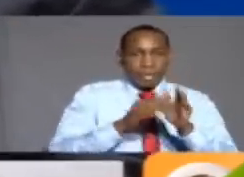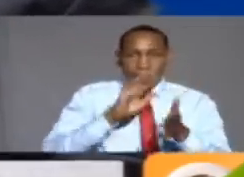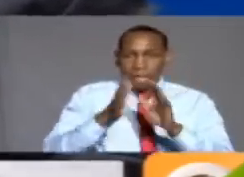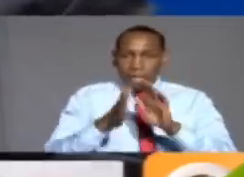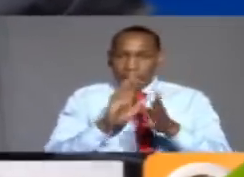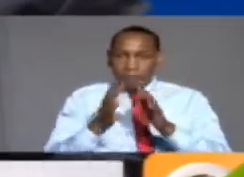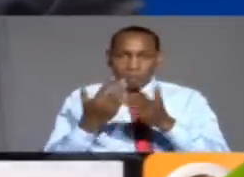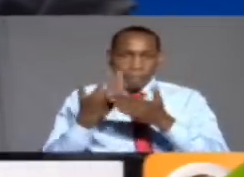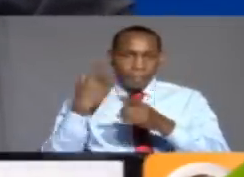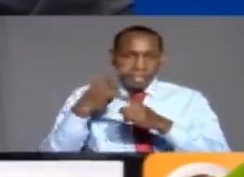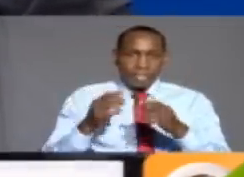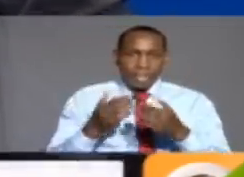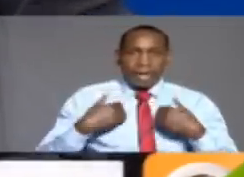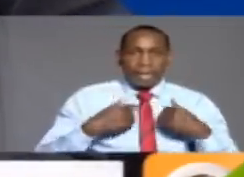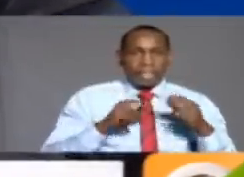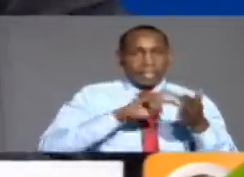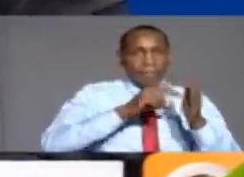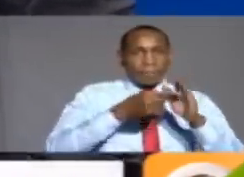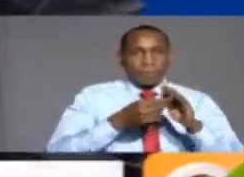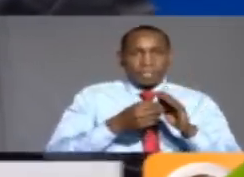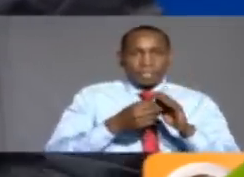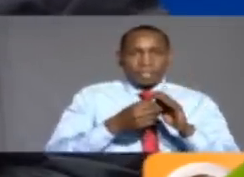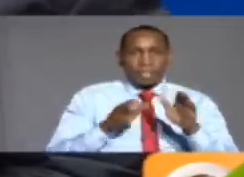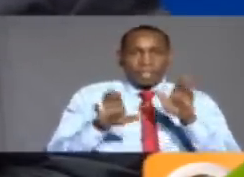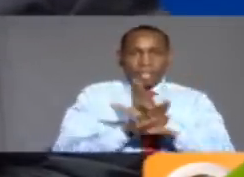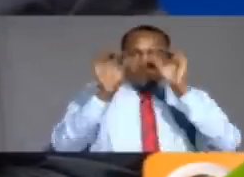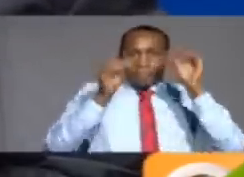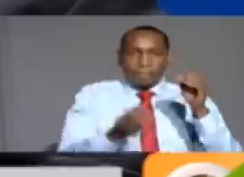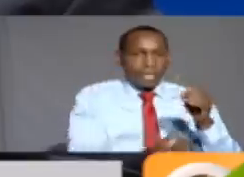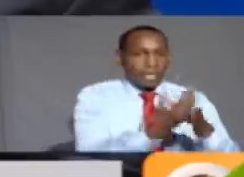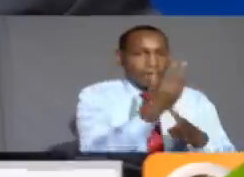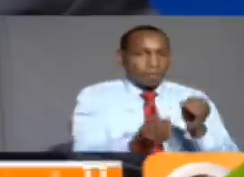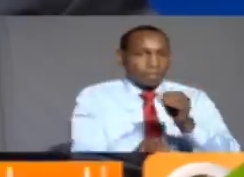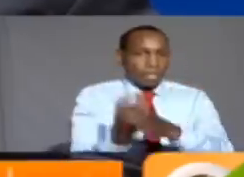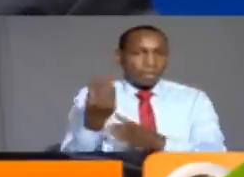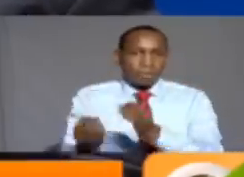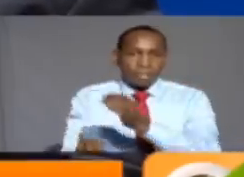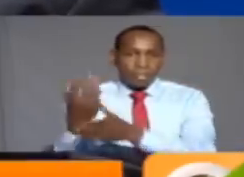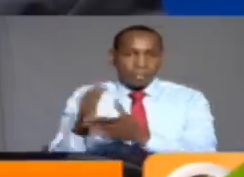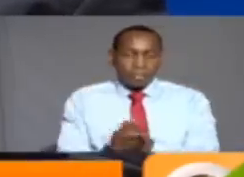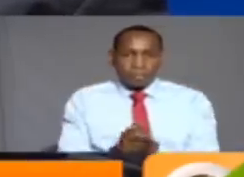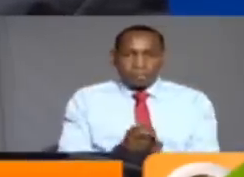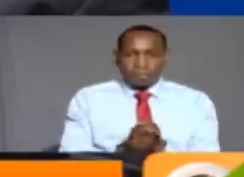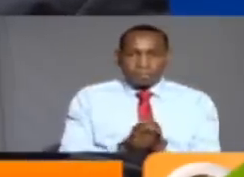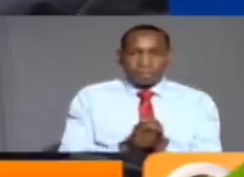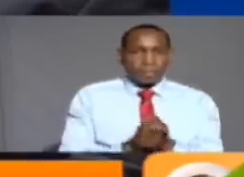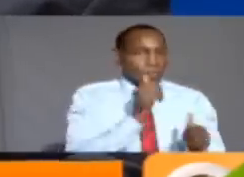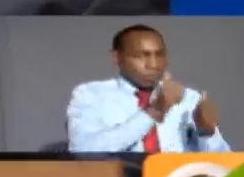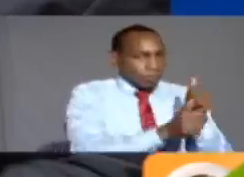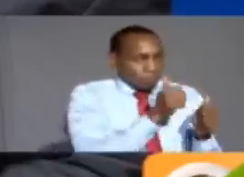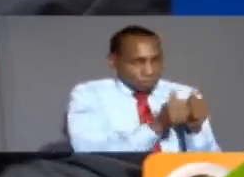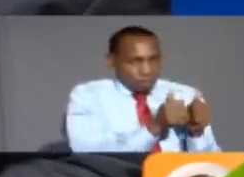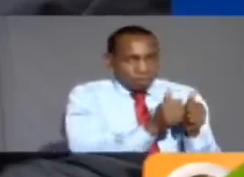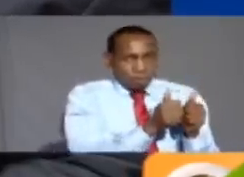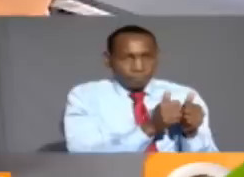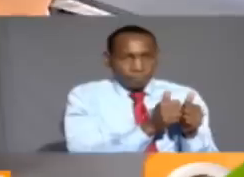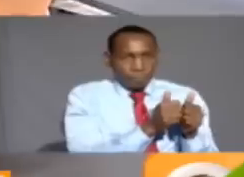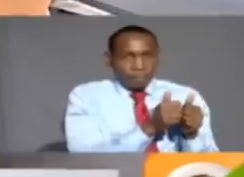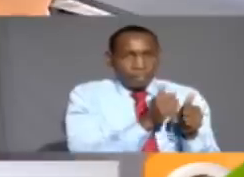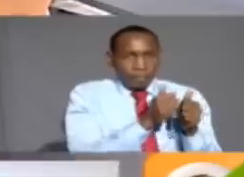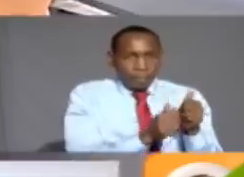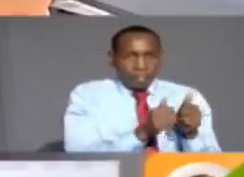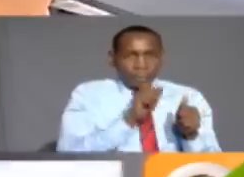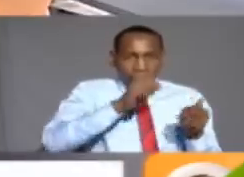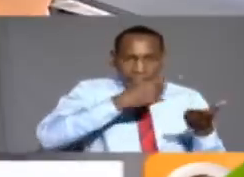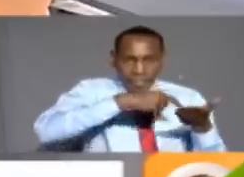I remember we had all these projects that the deputy president went launching. And because I'm not part of that team. Which should have been passed